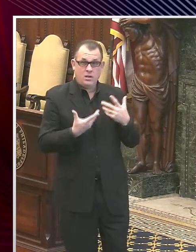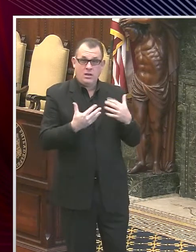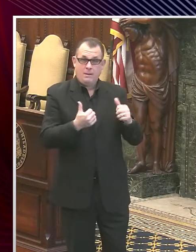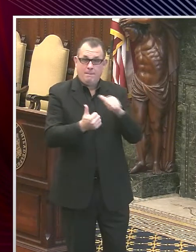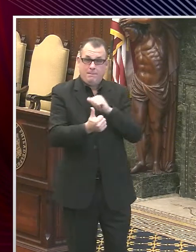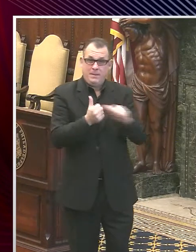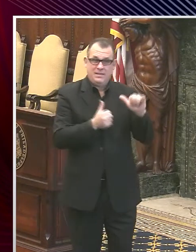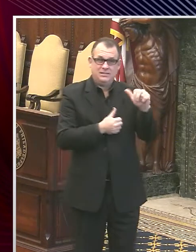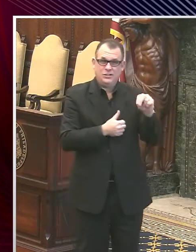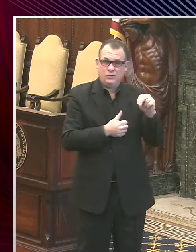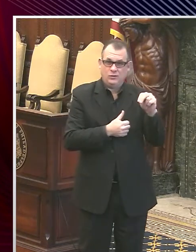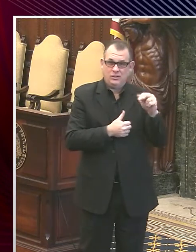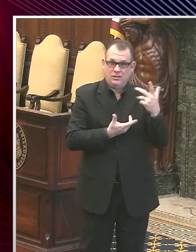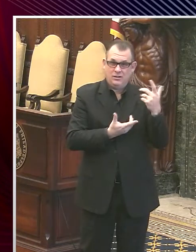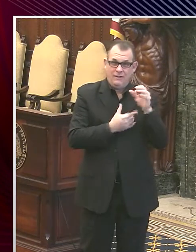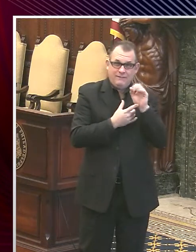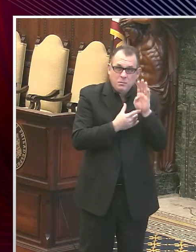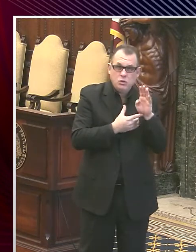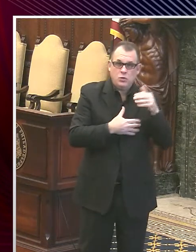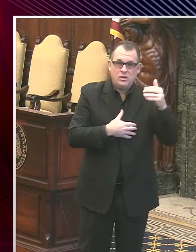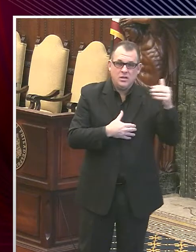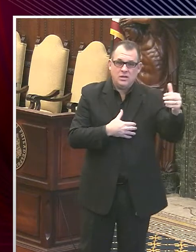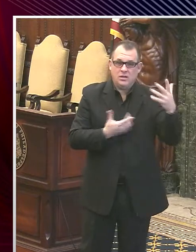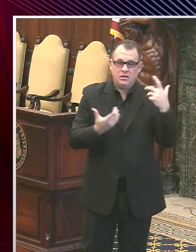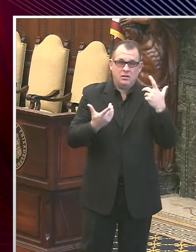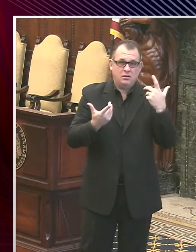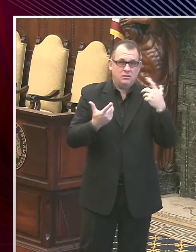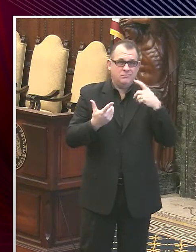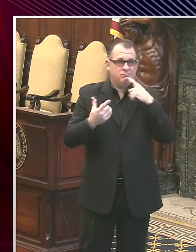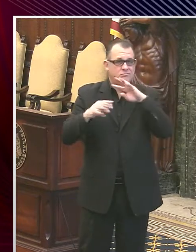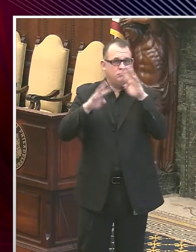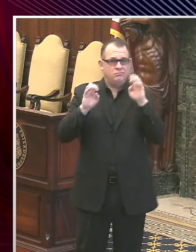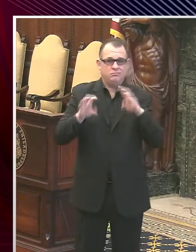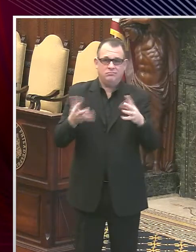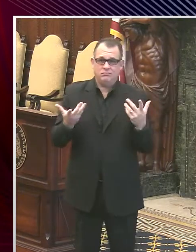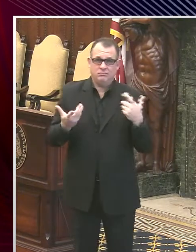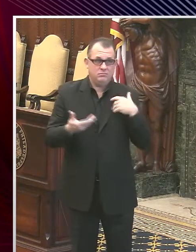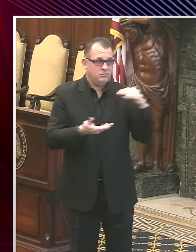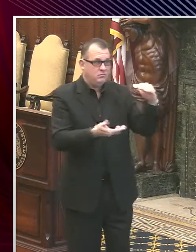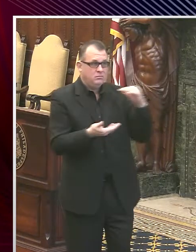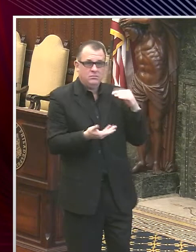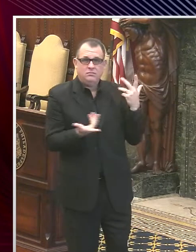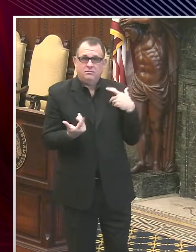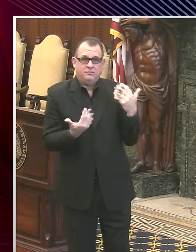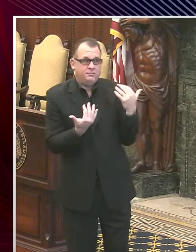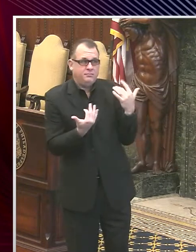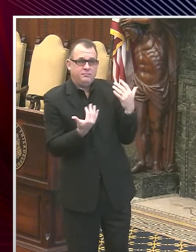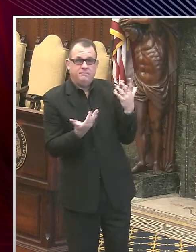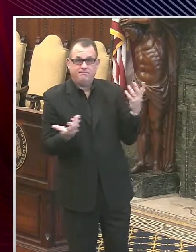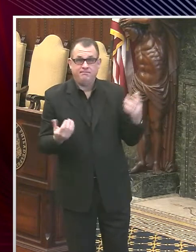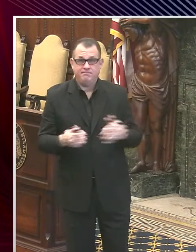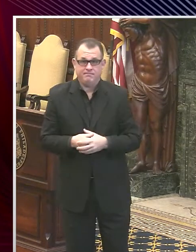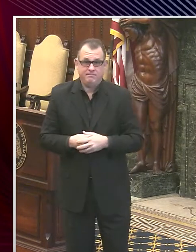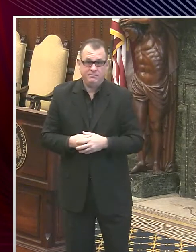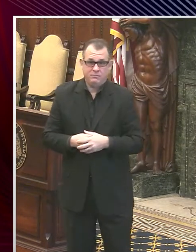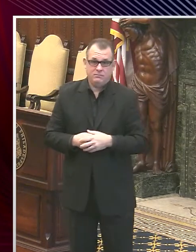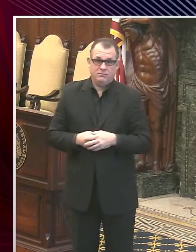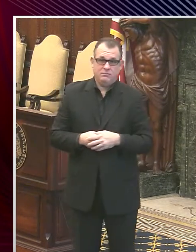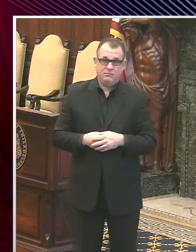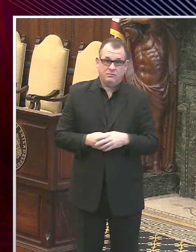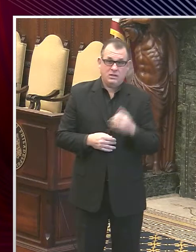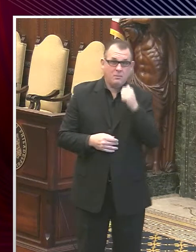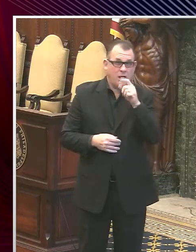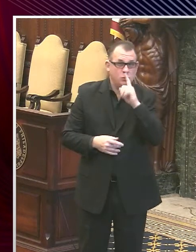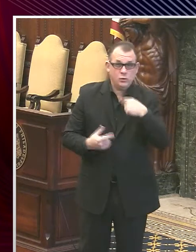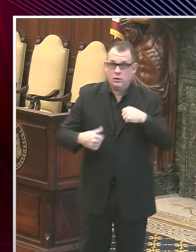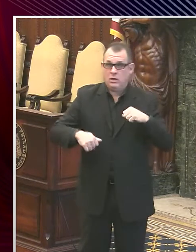get after January. We have no idea how many doses we'll receive on a weekly basis after January. That uncertainty makes